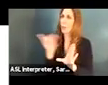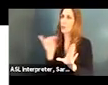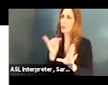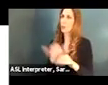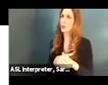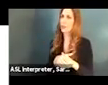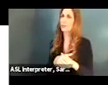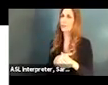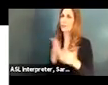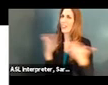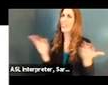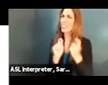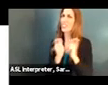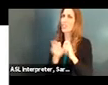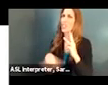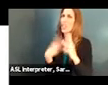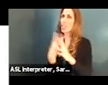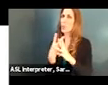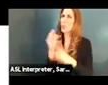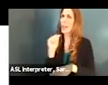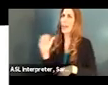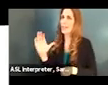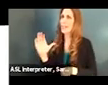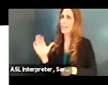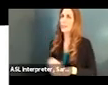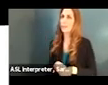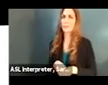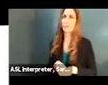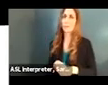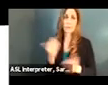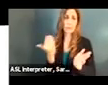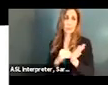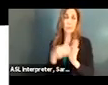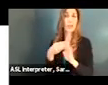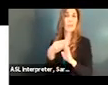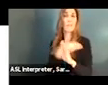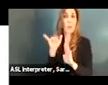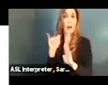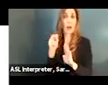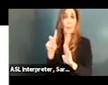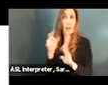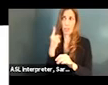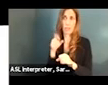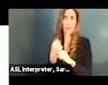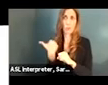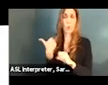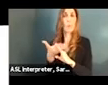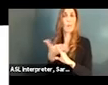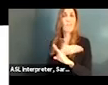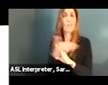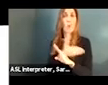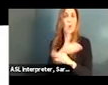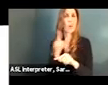things have really changed in the world of AAC. And again, before the iPad 11 years ago, you couldn't